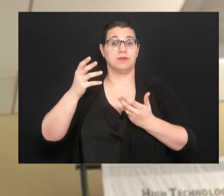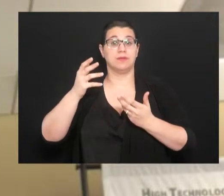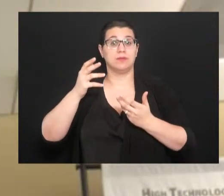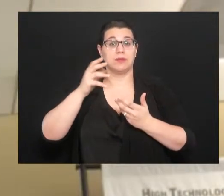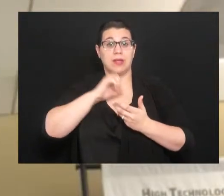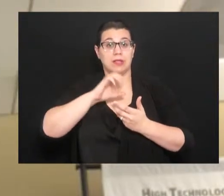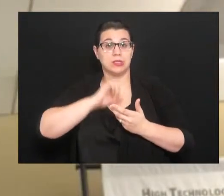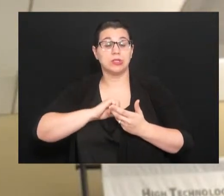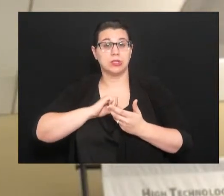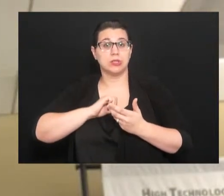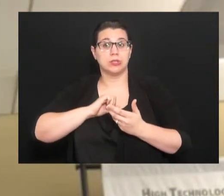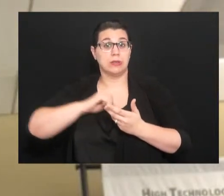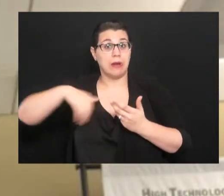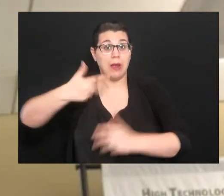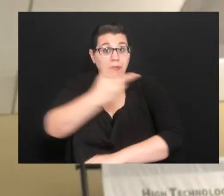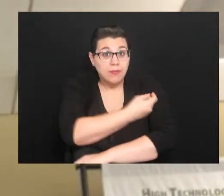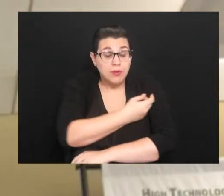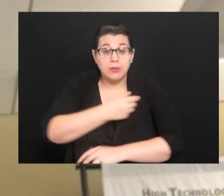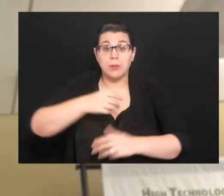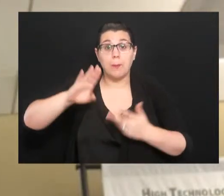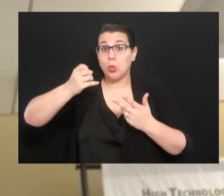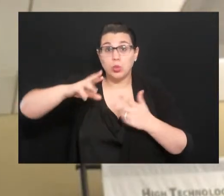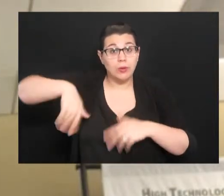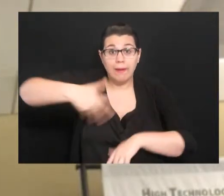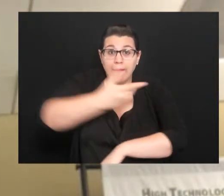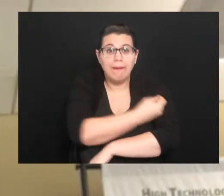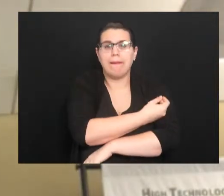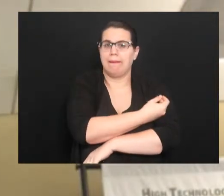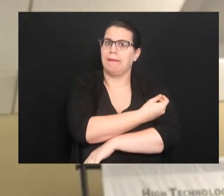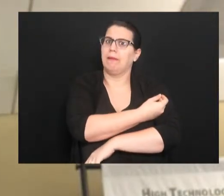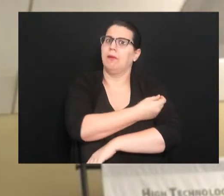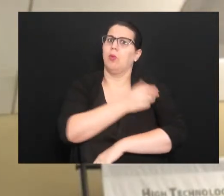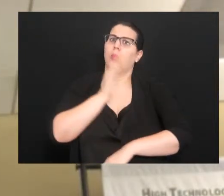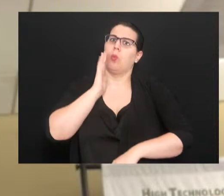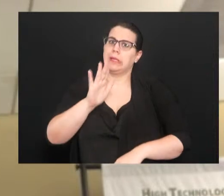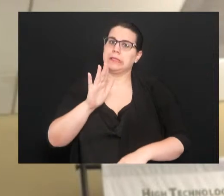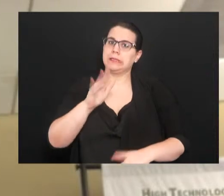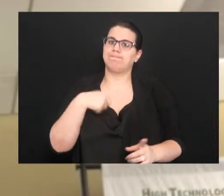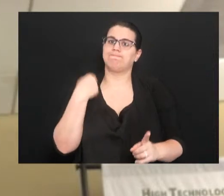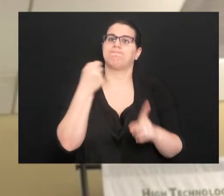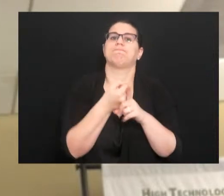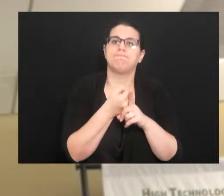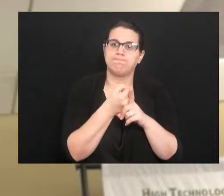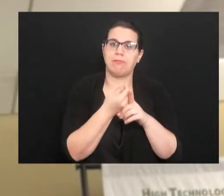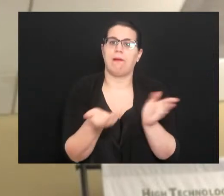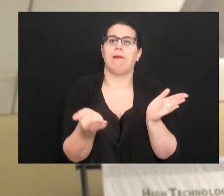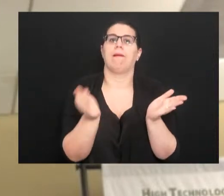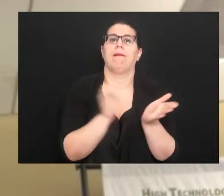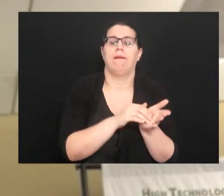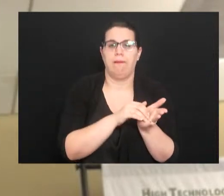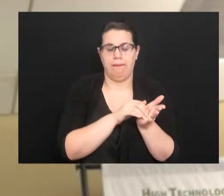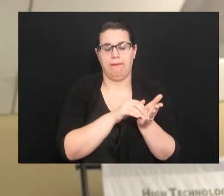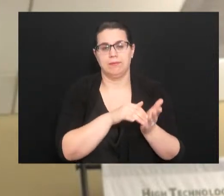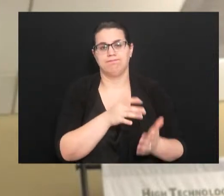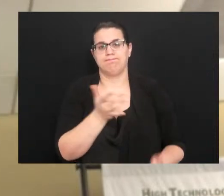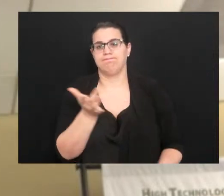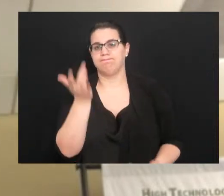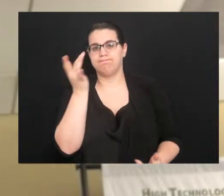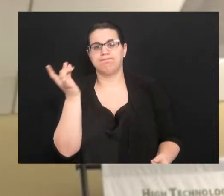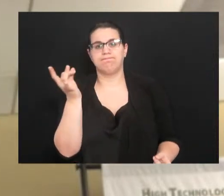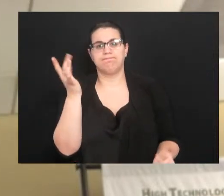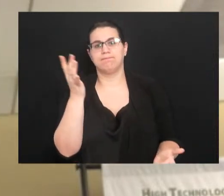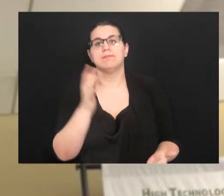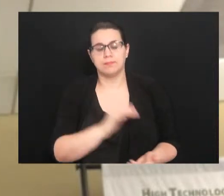to pay the price for what we see coming forward as we continue to go through and navigate